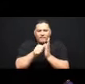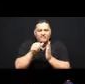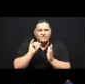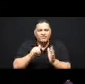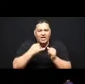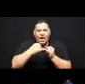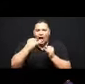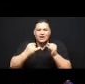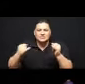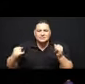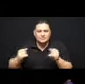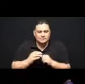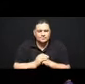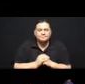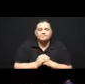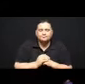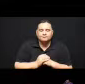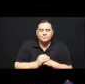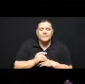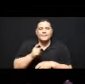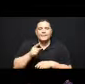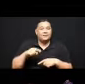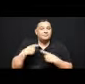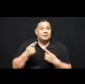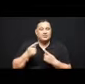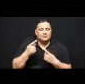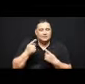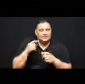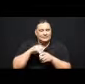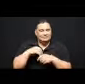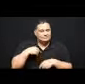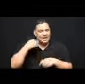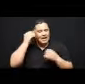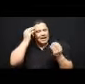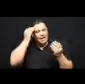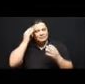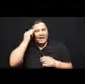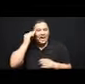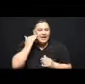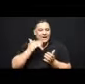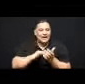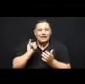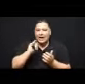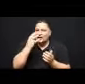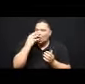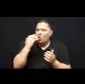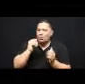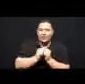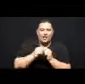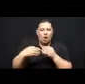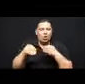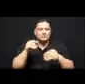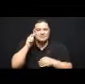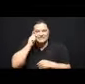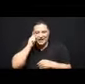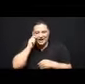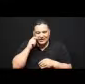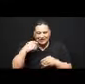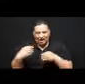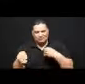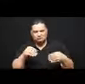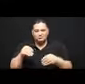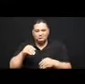You've been running through my head again, like a coyote with its loose skin hanging off its body, panting through a